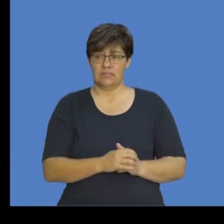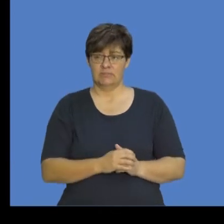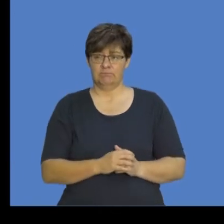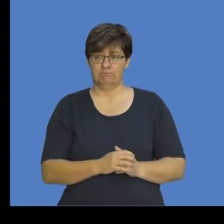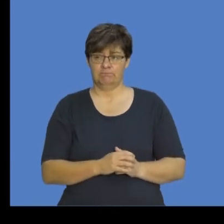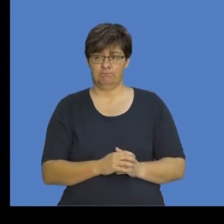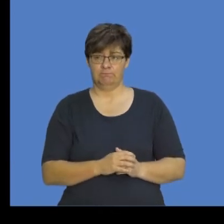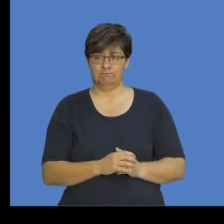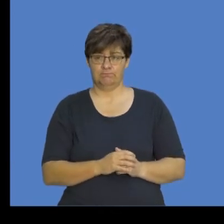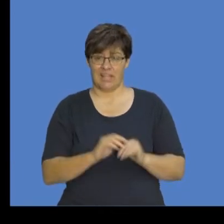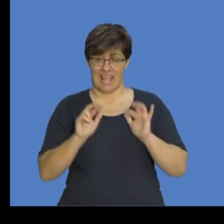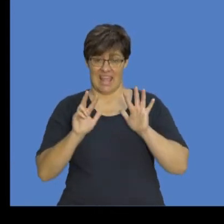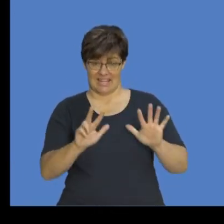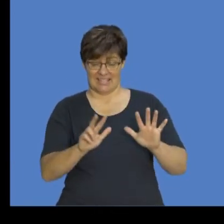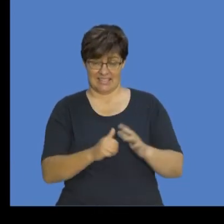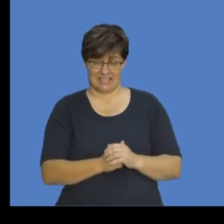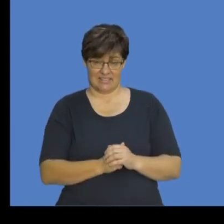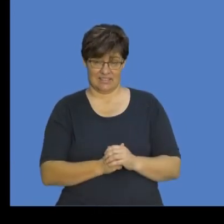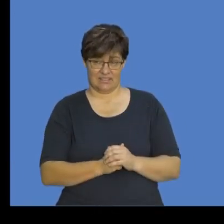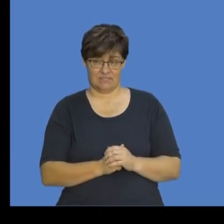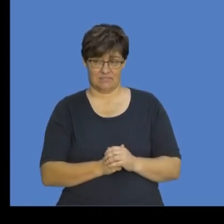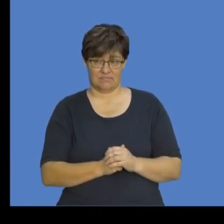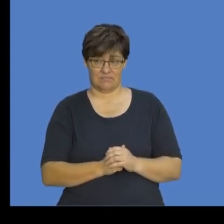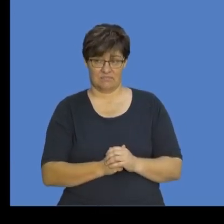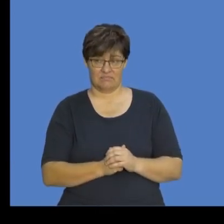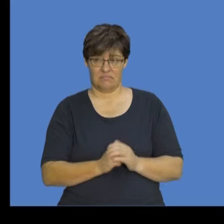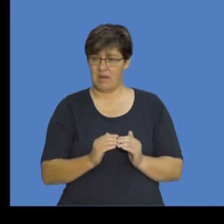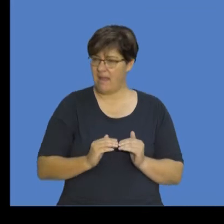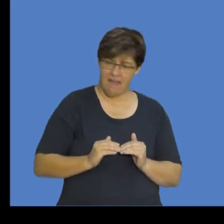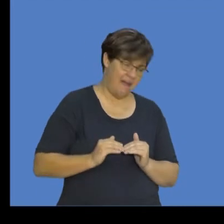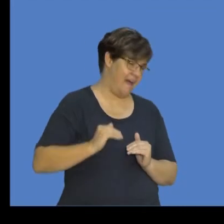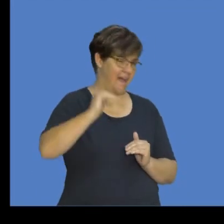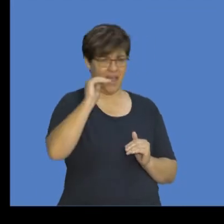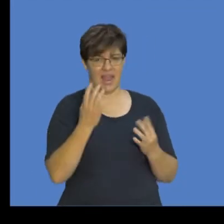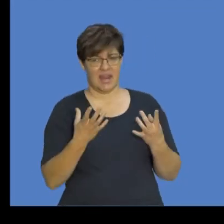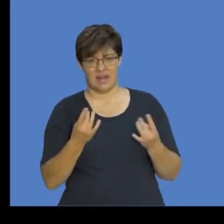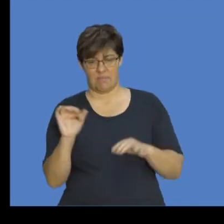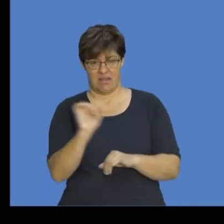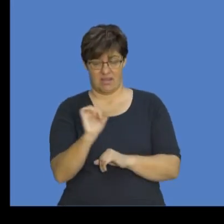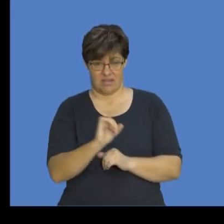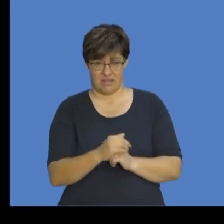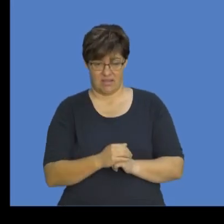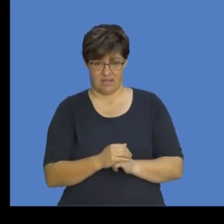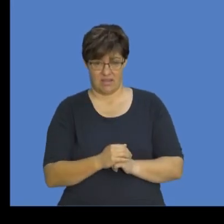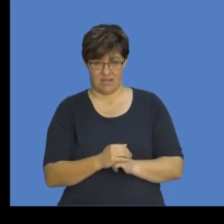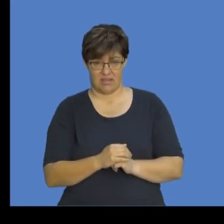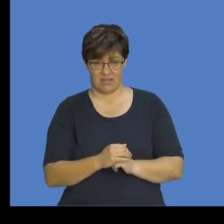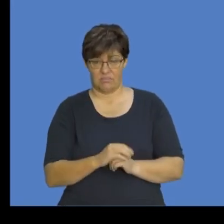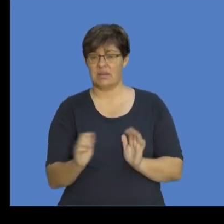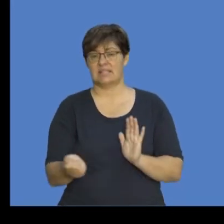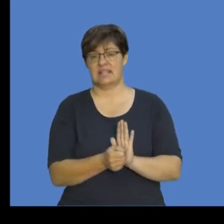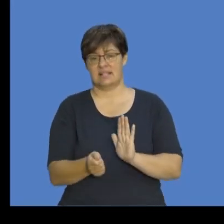value? MAT highest value was 8. That's the highest numbers of